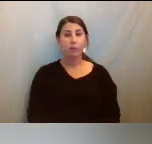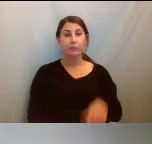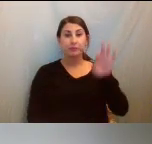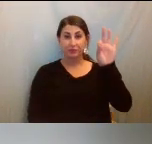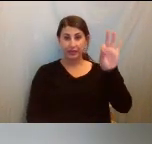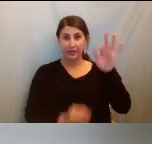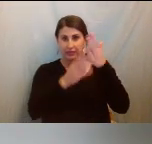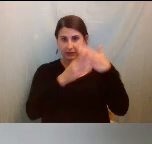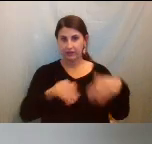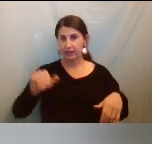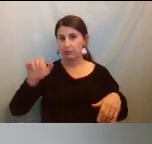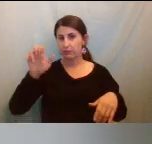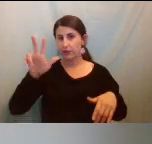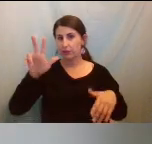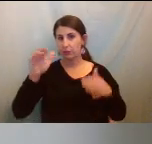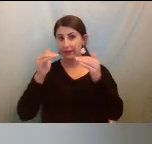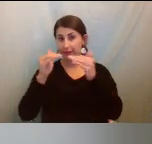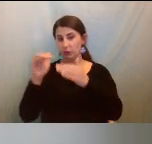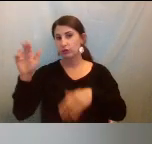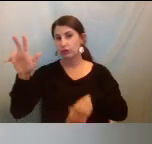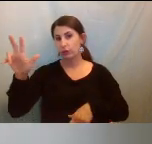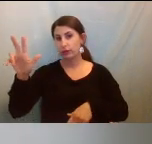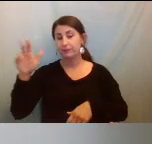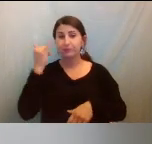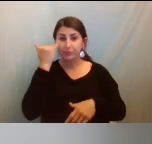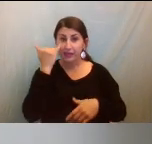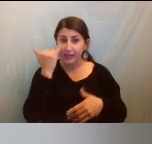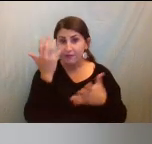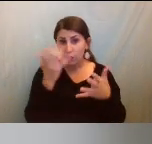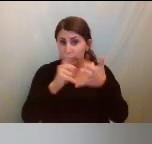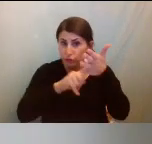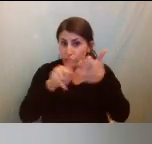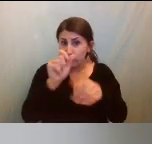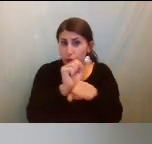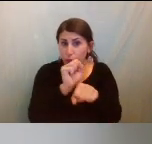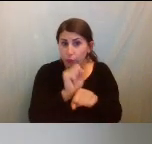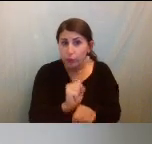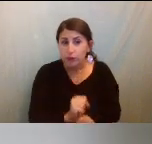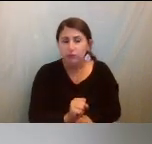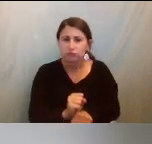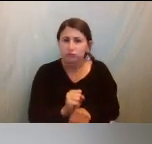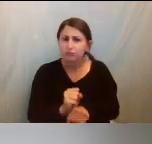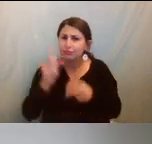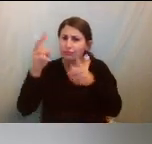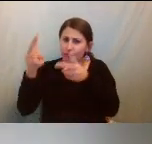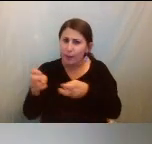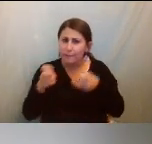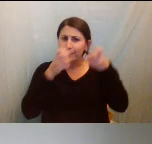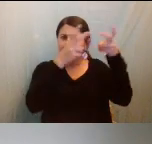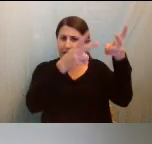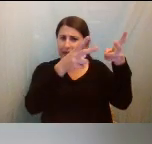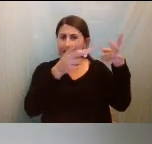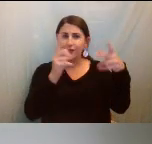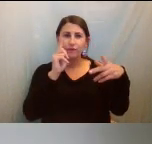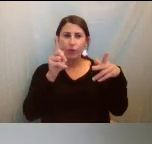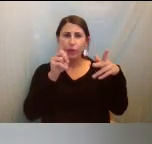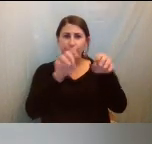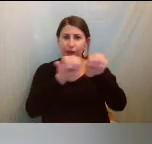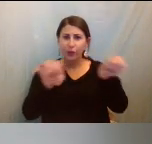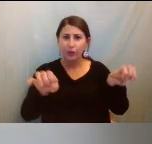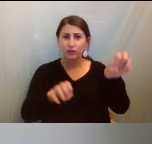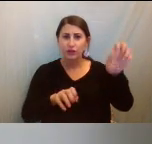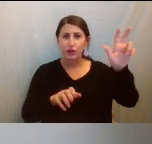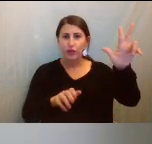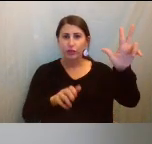we go. 9 divided by 3 is 3. And if you want to check your work, you can check your work by plugging this back into the